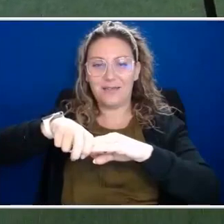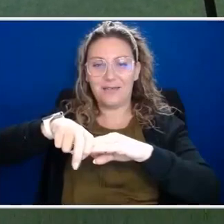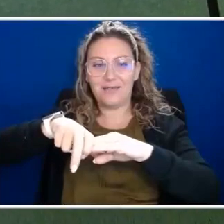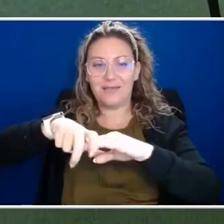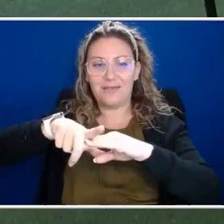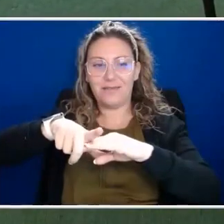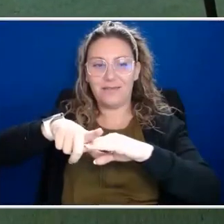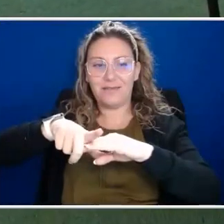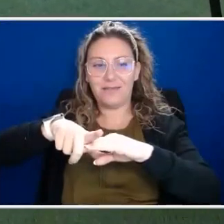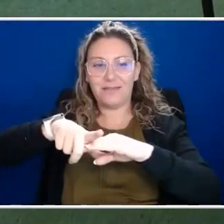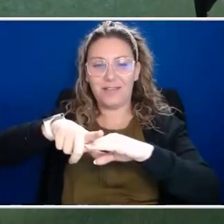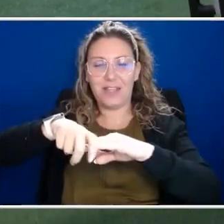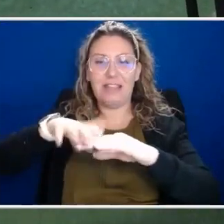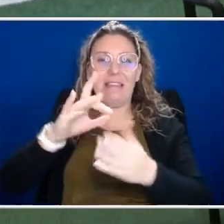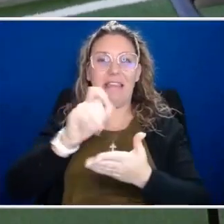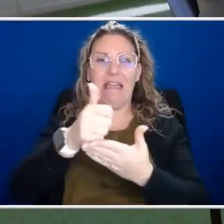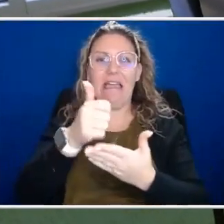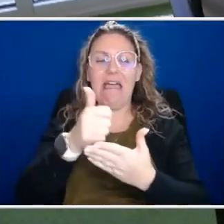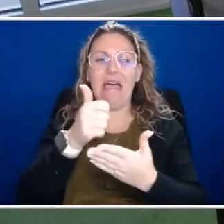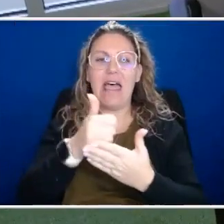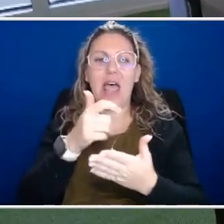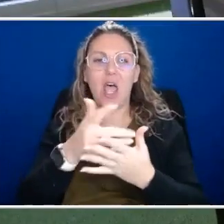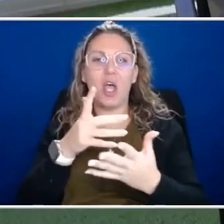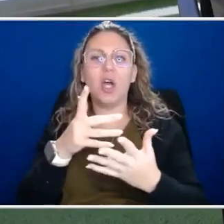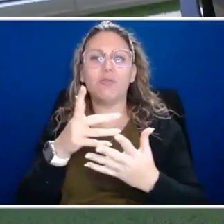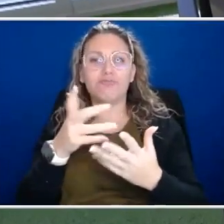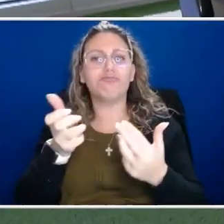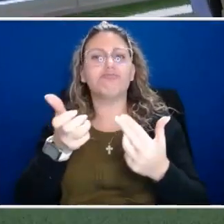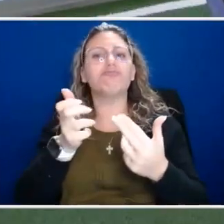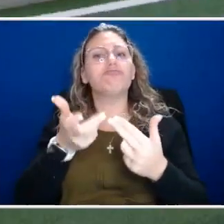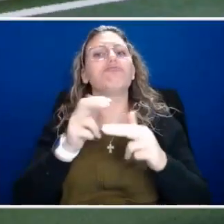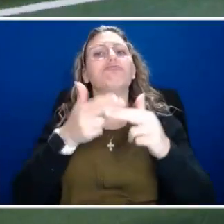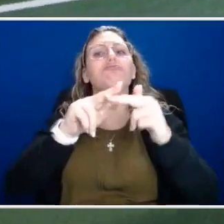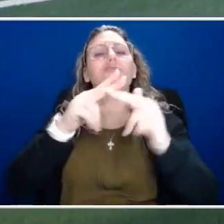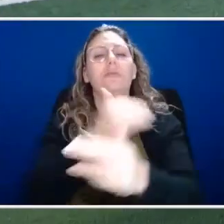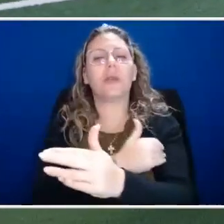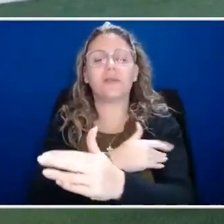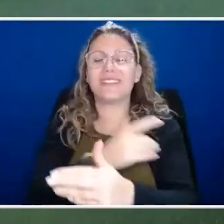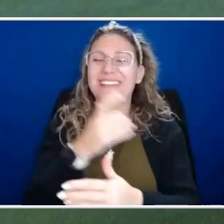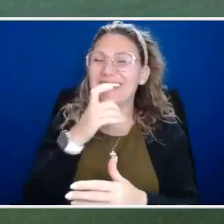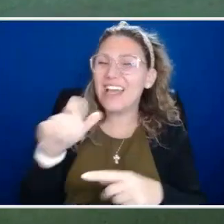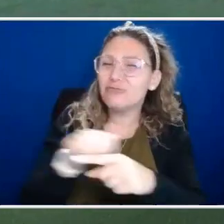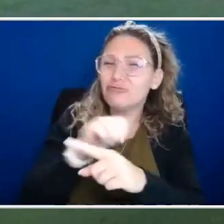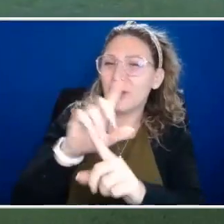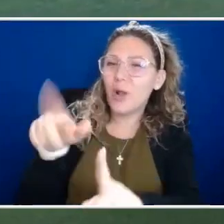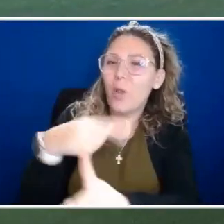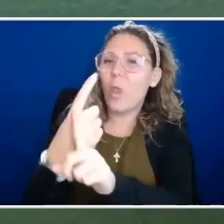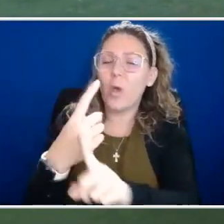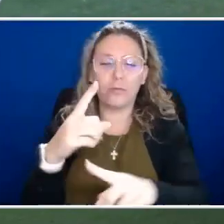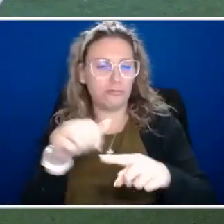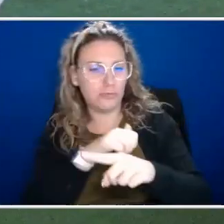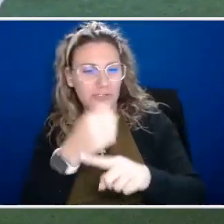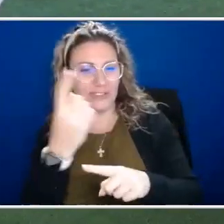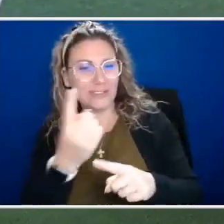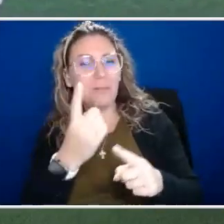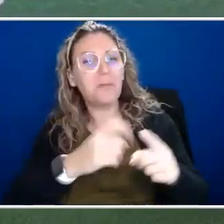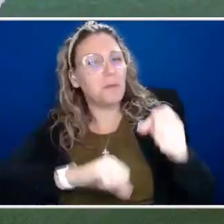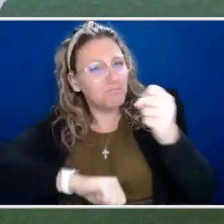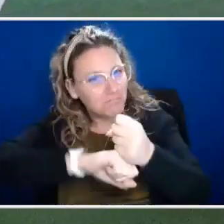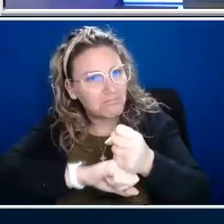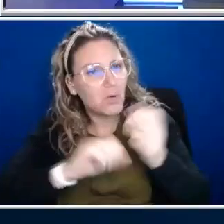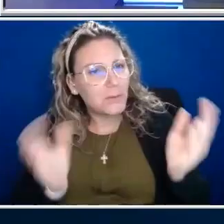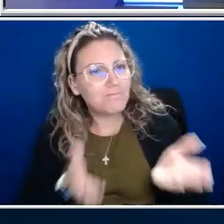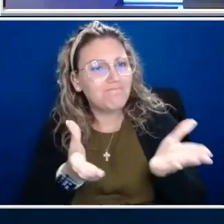thing would be just don't train alone. Train with a partner, train with someone who can kind of bring you up, build up that confidence. Should